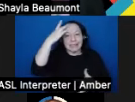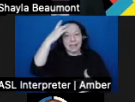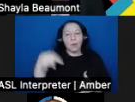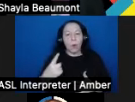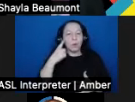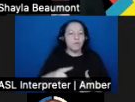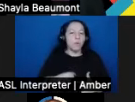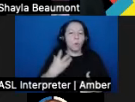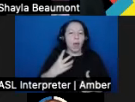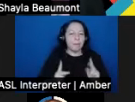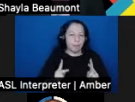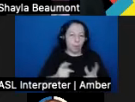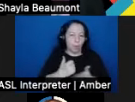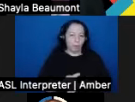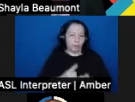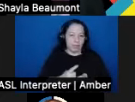privileged people.